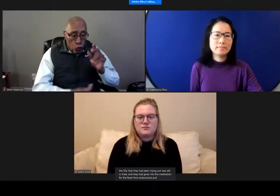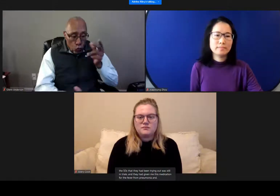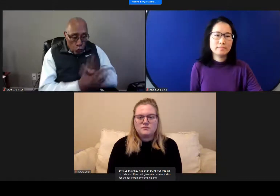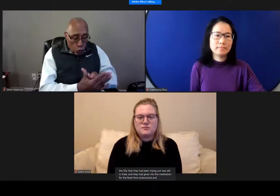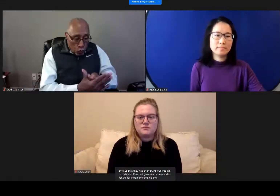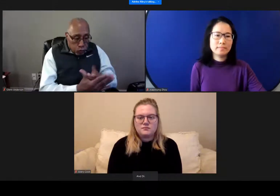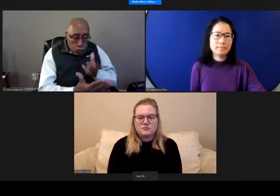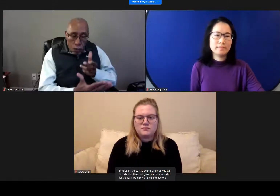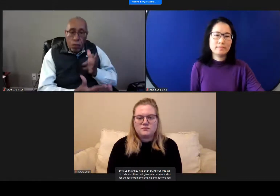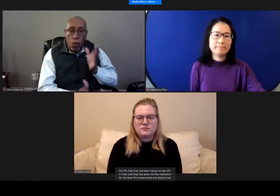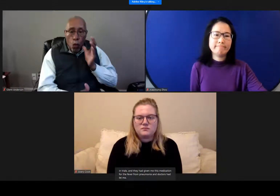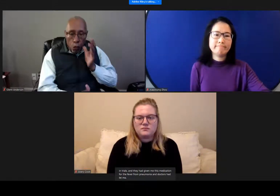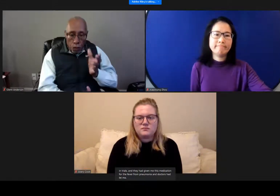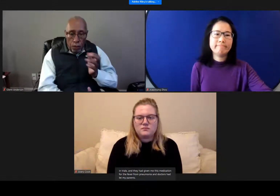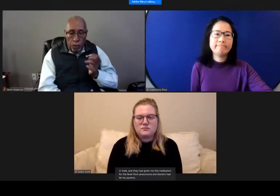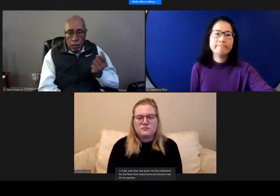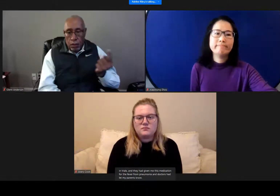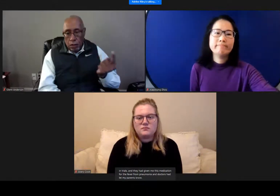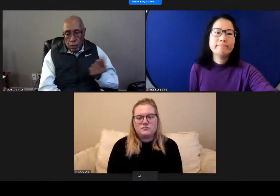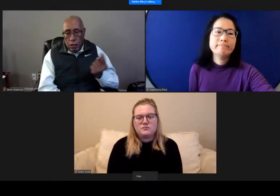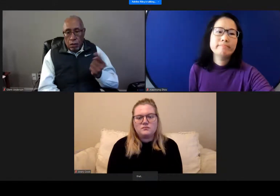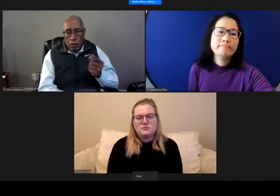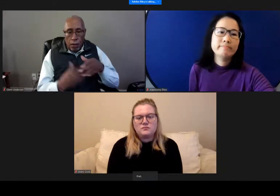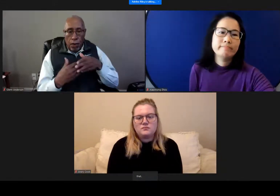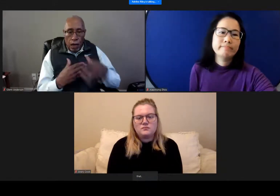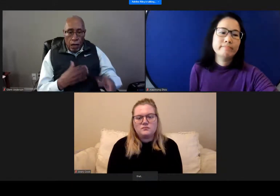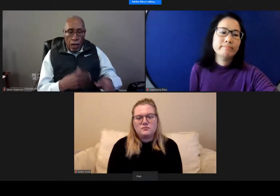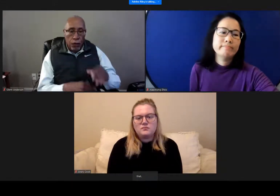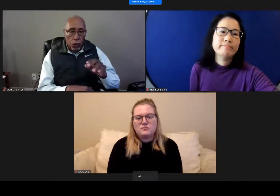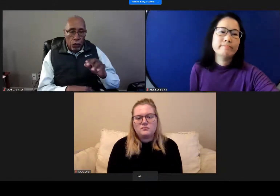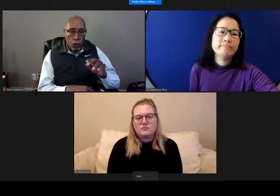And doctors had let my parents know that